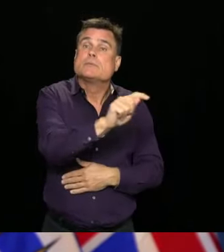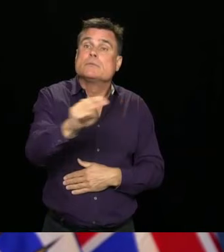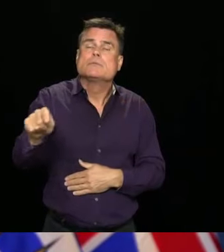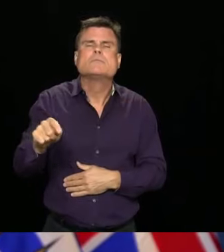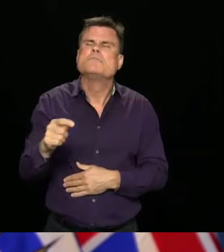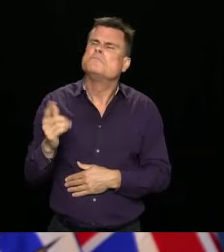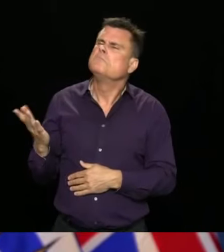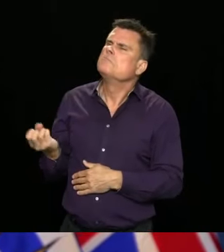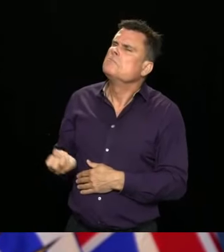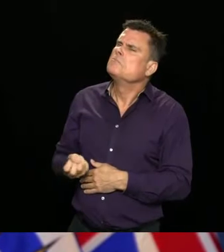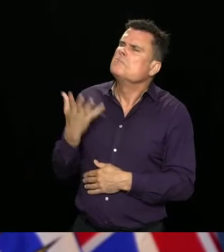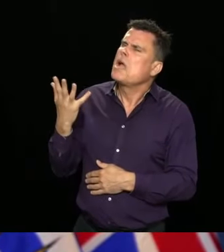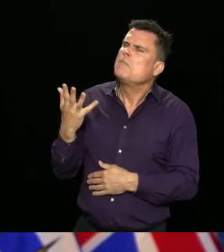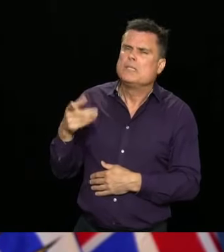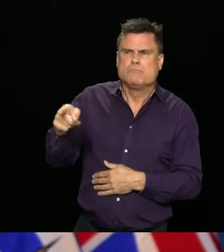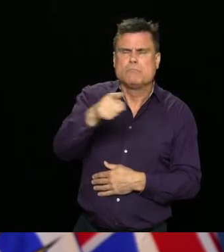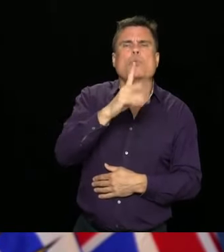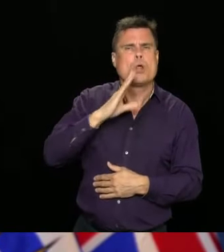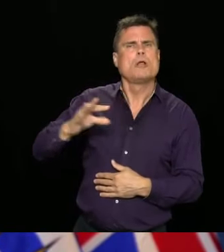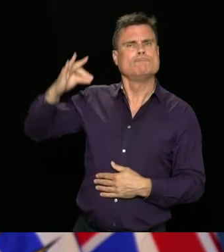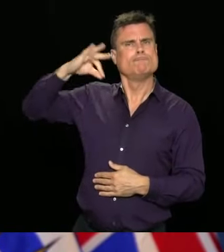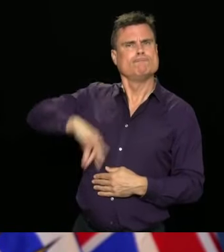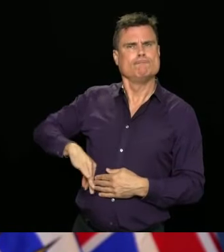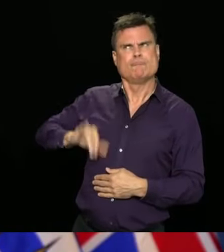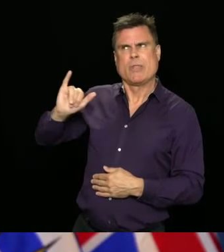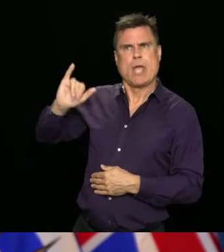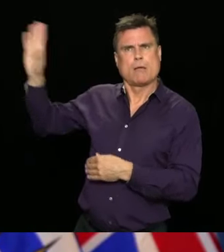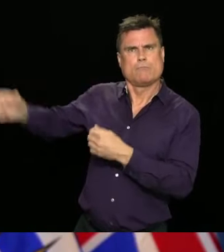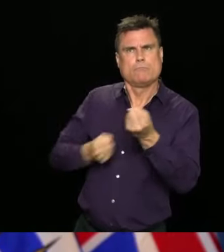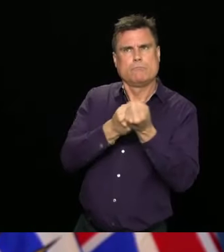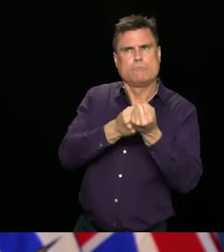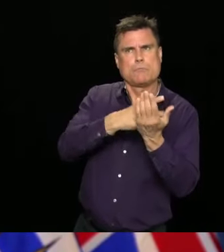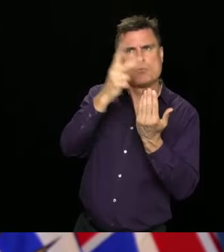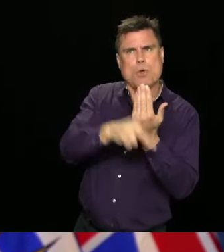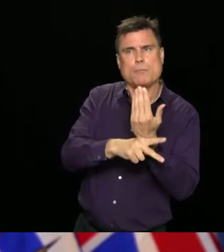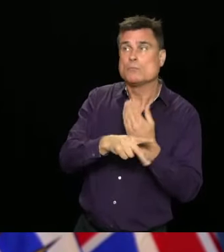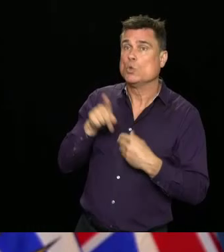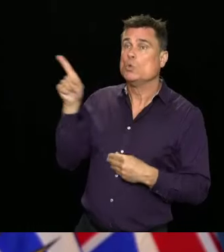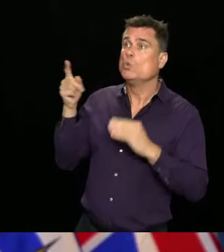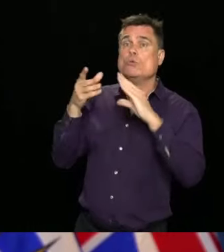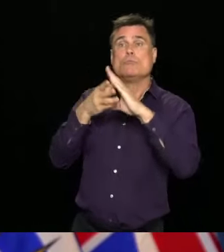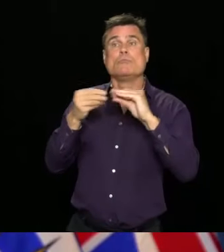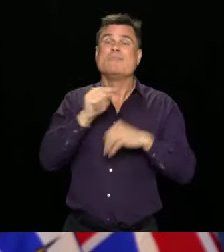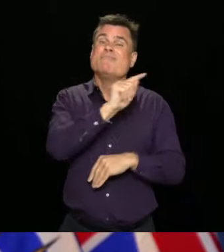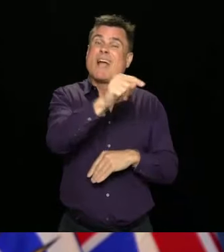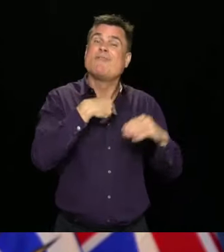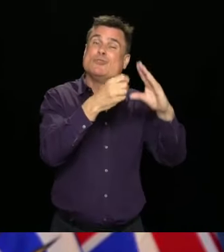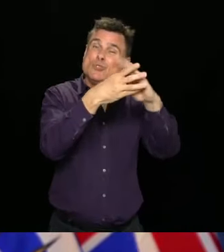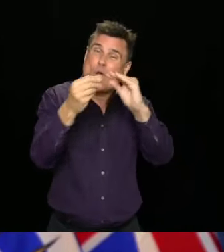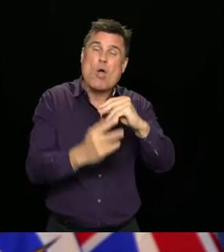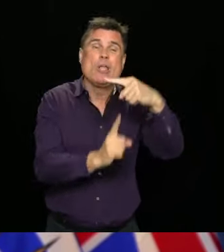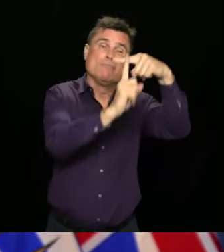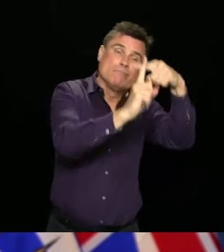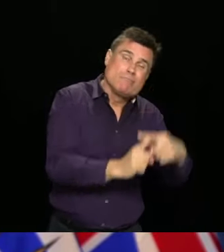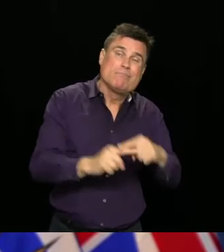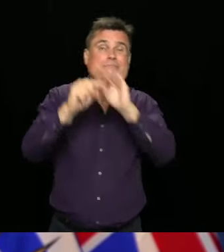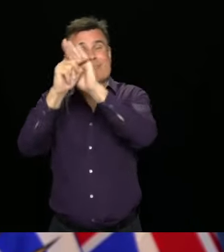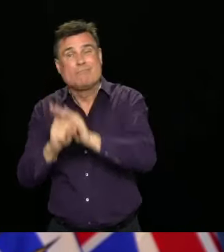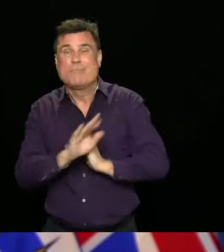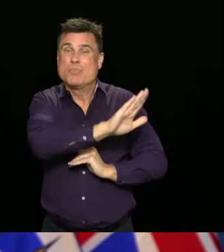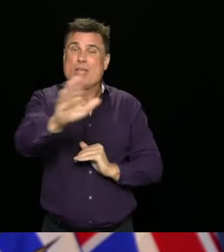eviction protection, and even anecdotally, like what you're hearing, how big of a deal this is? And you mentioned it's until the end of the month. So is